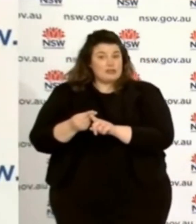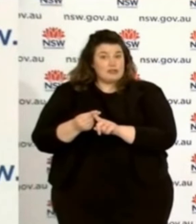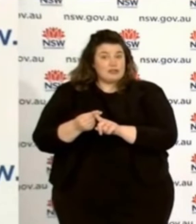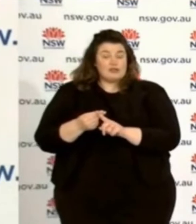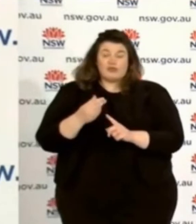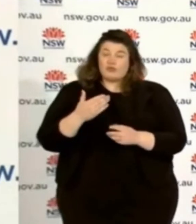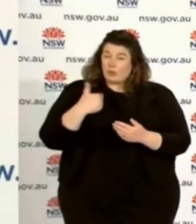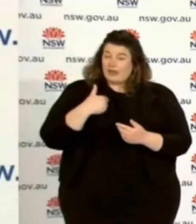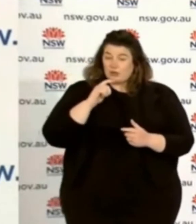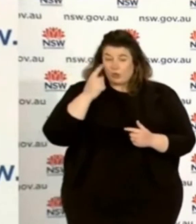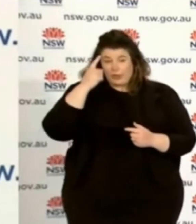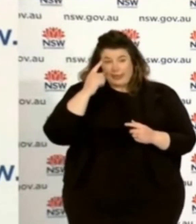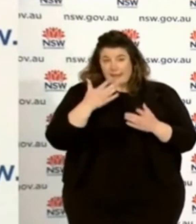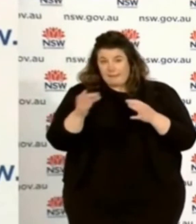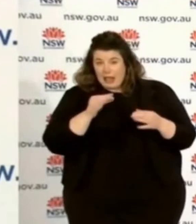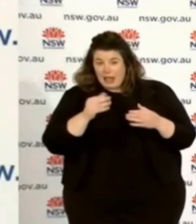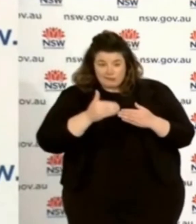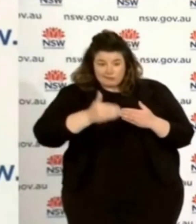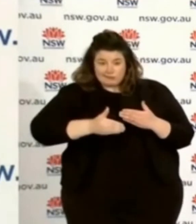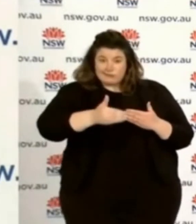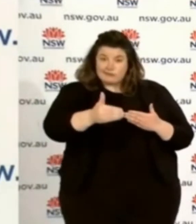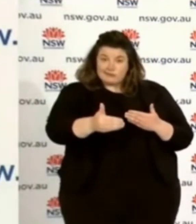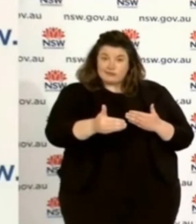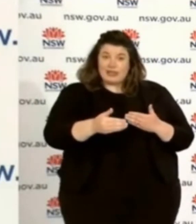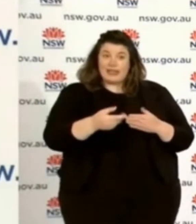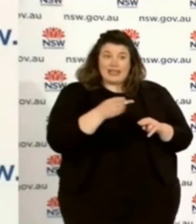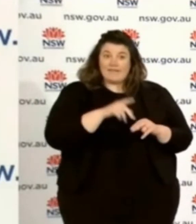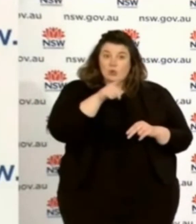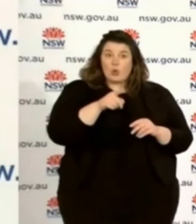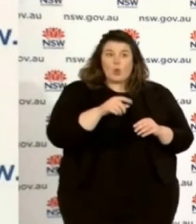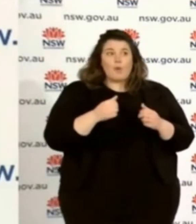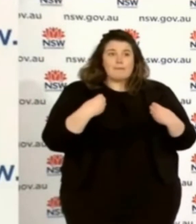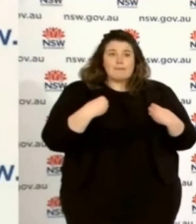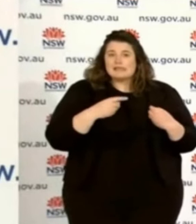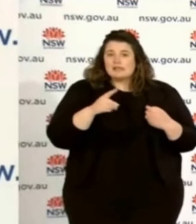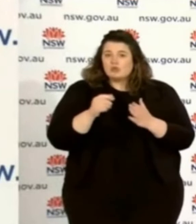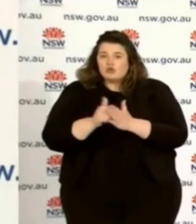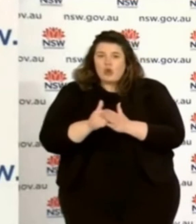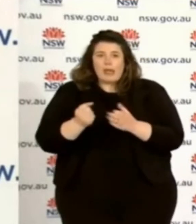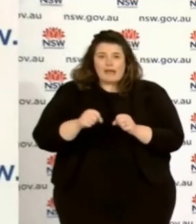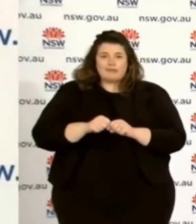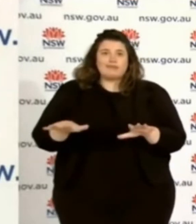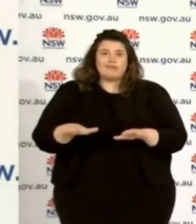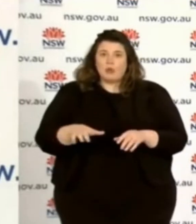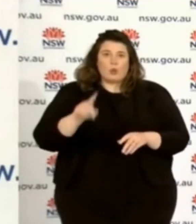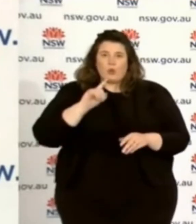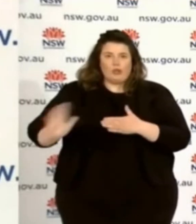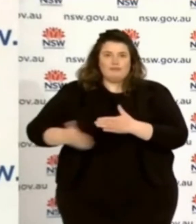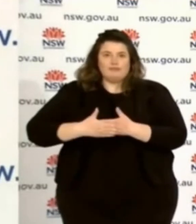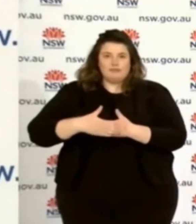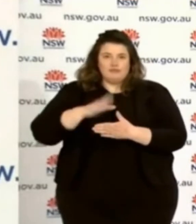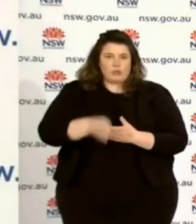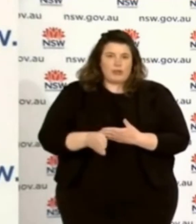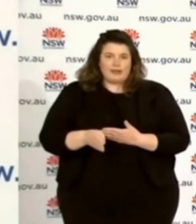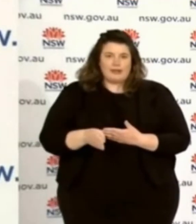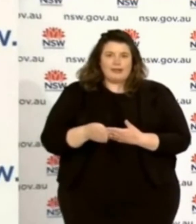the interest of the business venue or the facility not to have an outbreak, because people will see things shut down temporarily